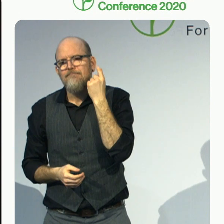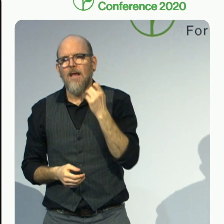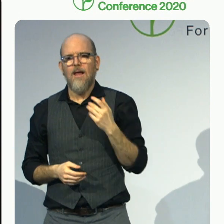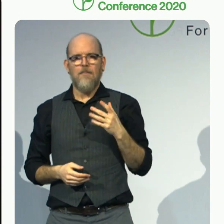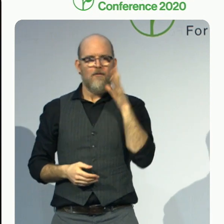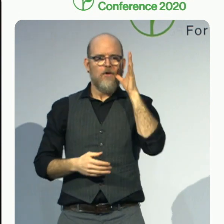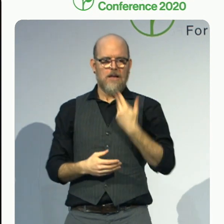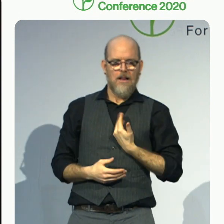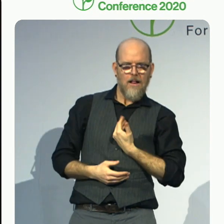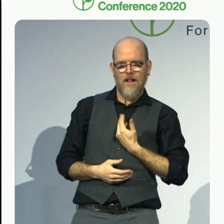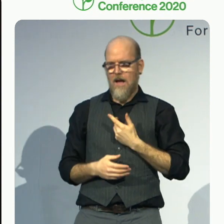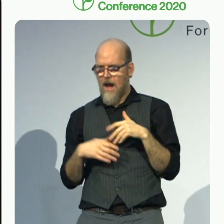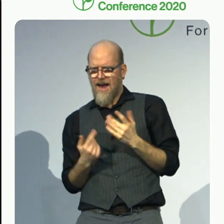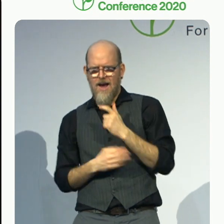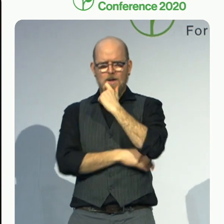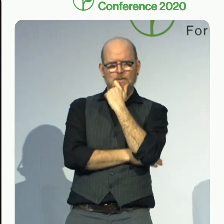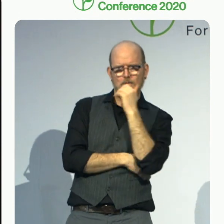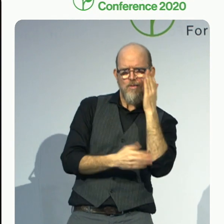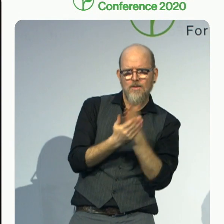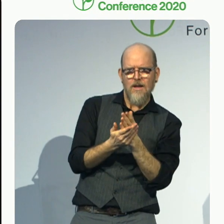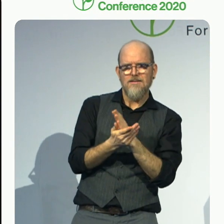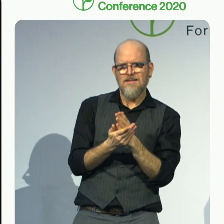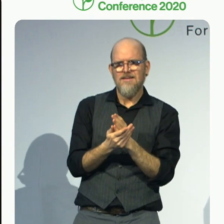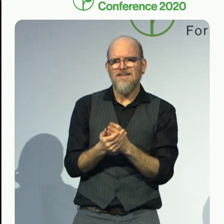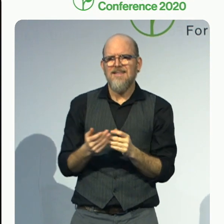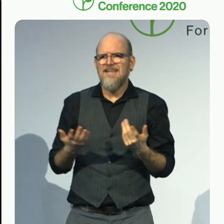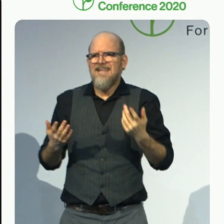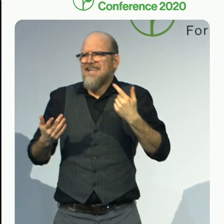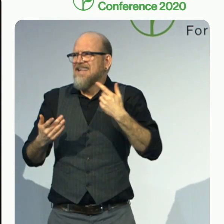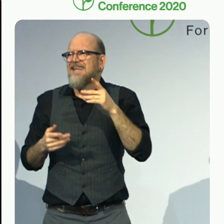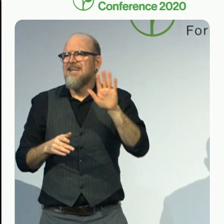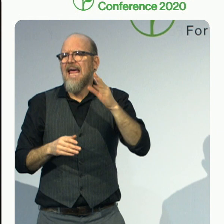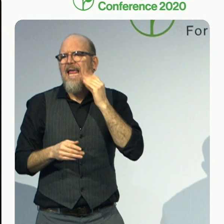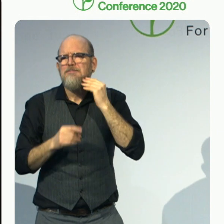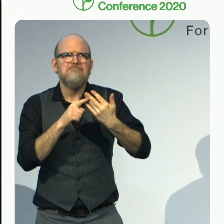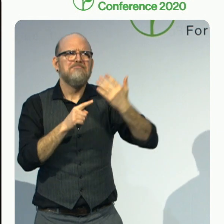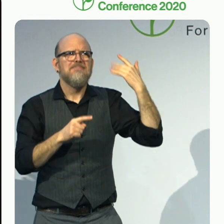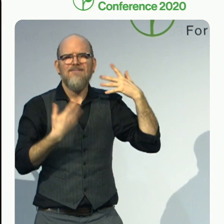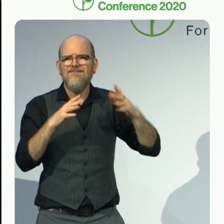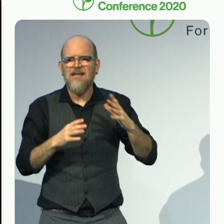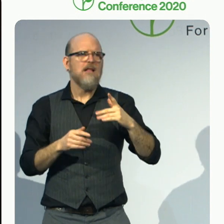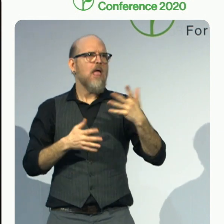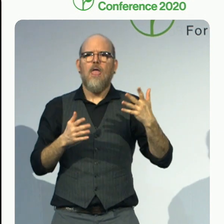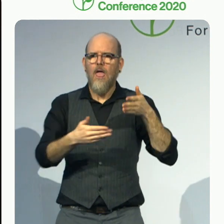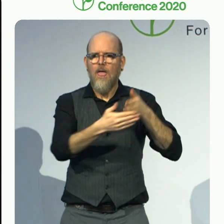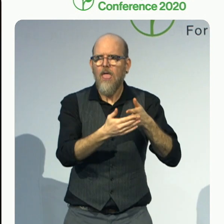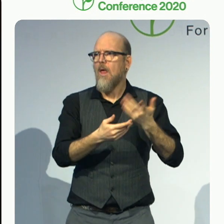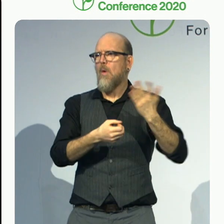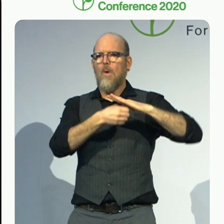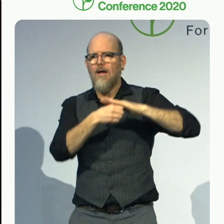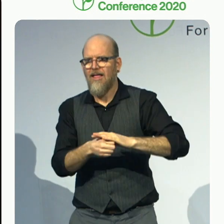there are real fears and real experiences of bullying, of exclusion, of non-take-up quotes,